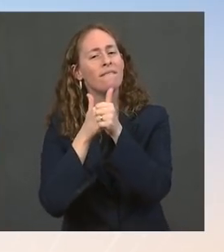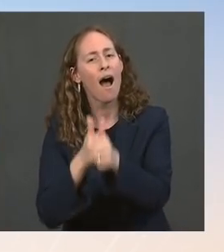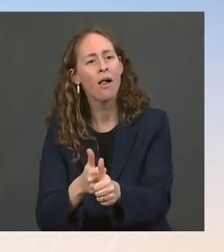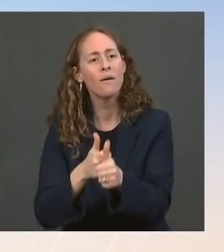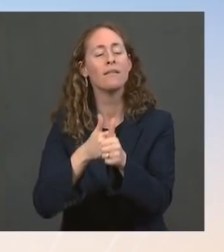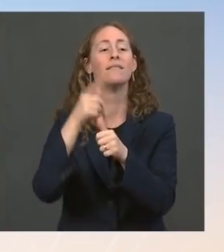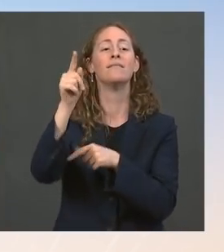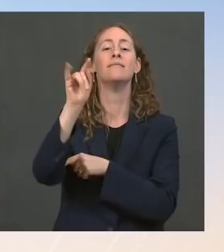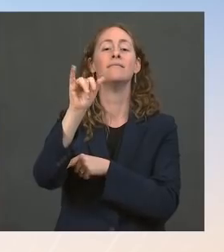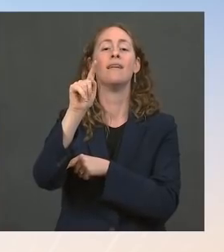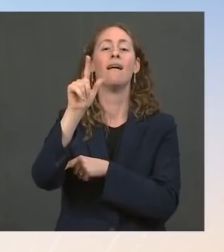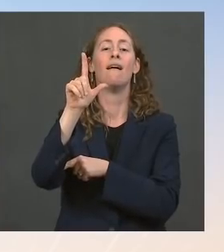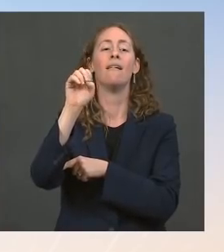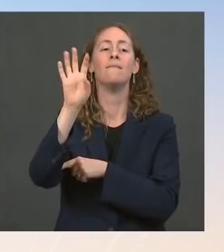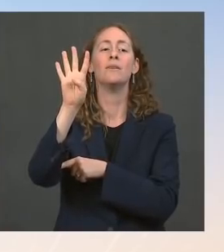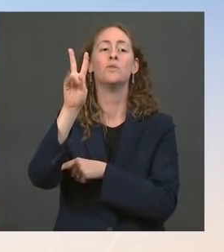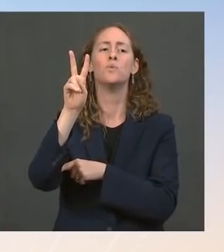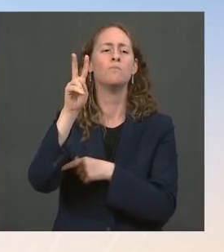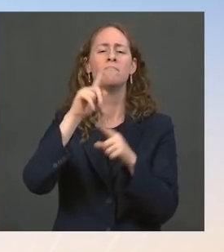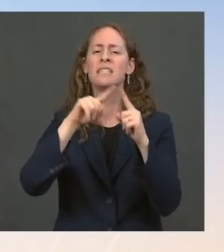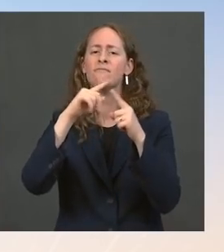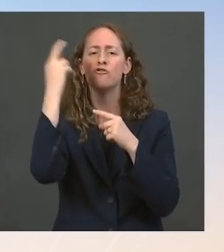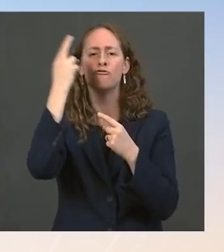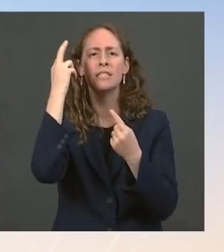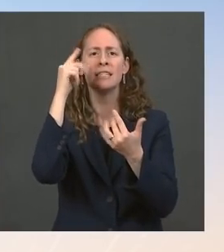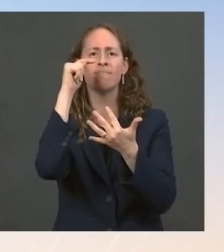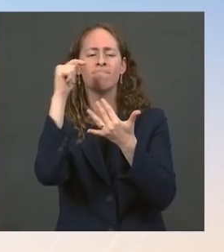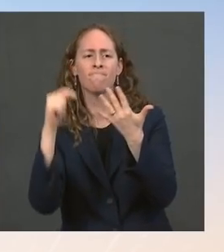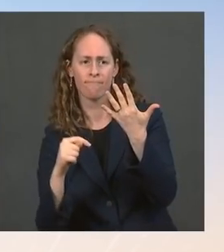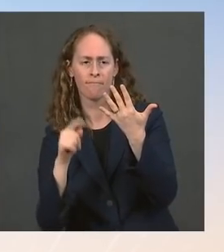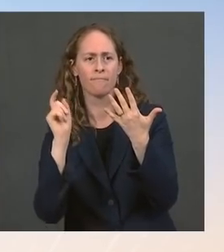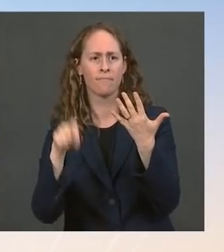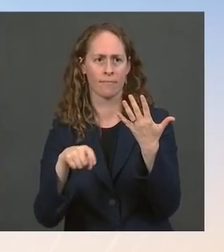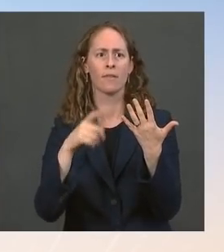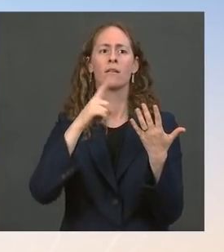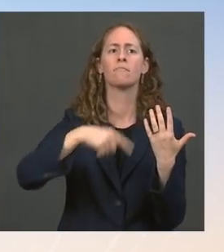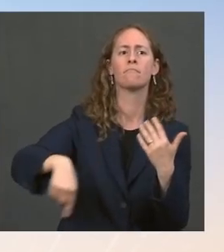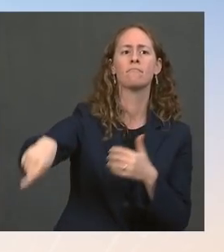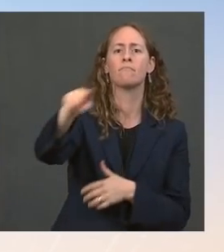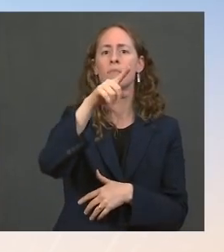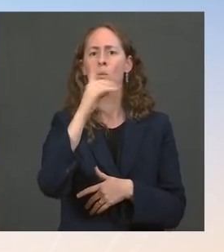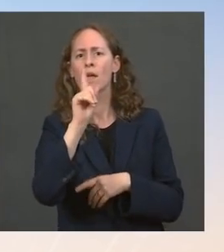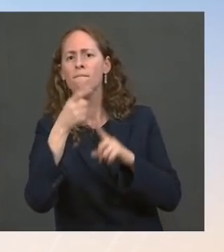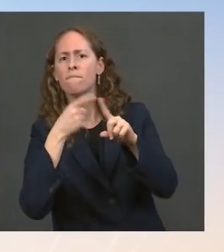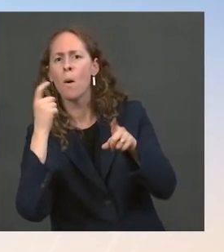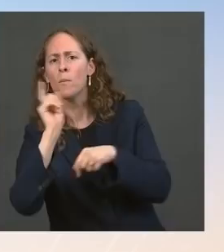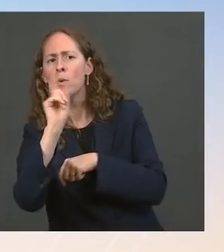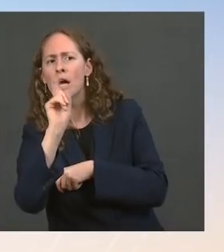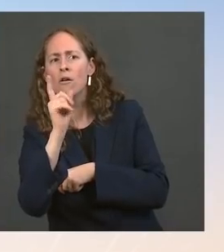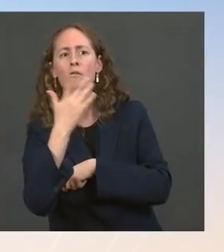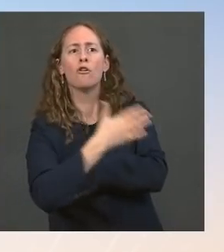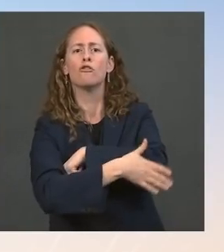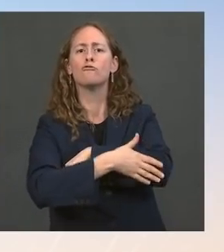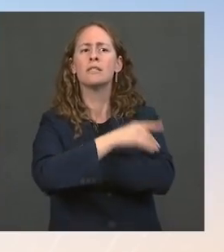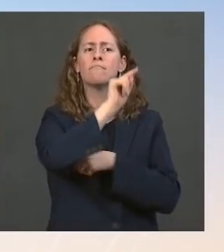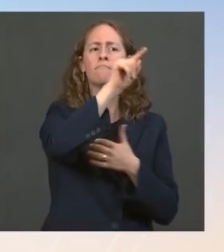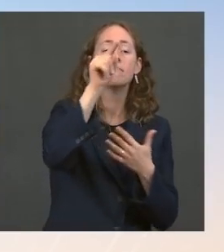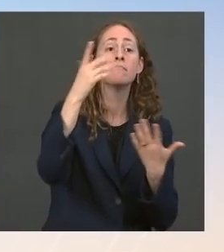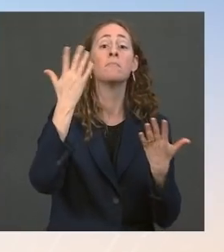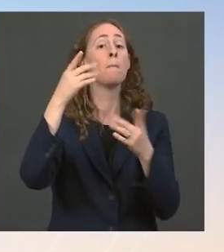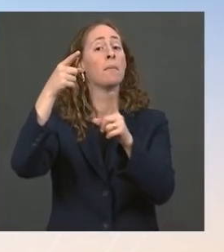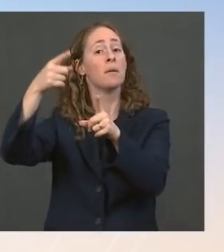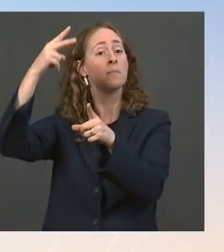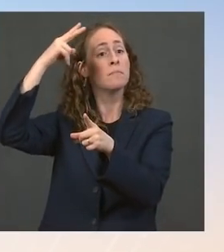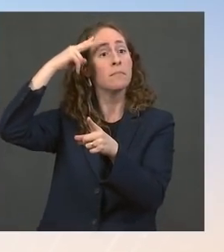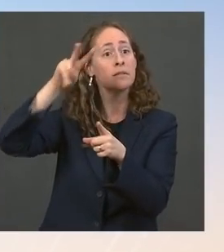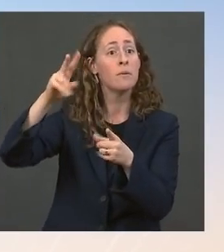42, for a range of reasons, some of that is because countries they came from or other countries, including Mexico, may not be